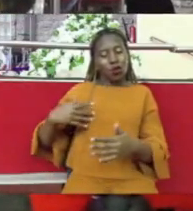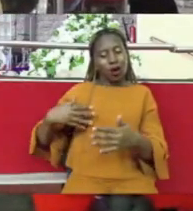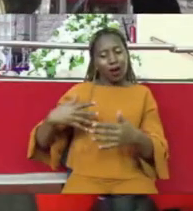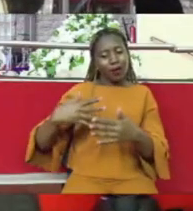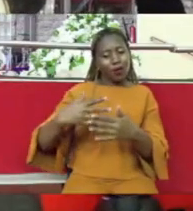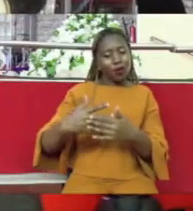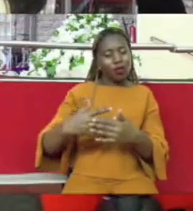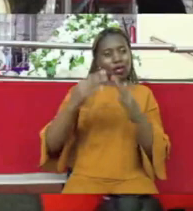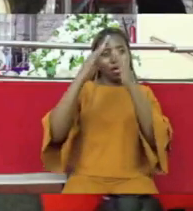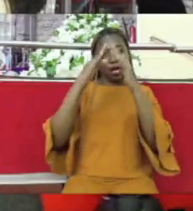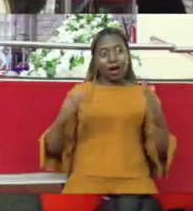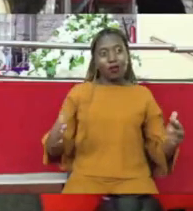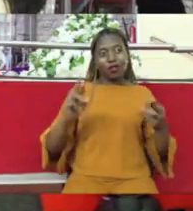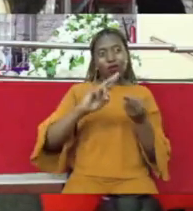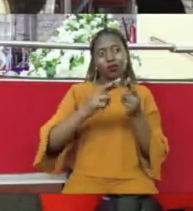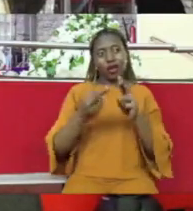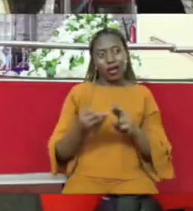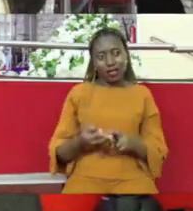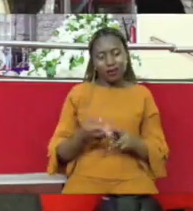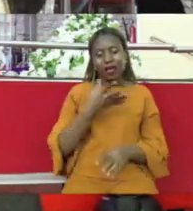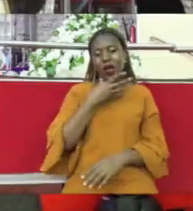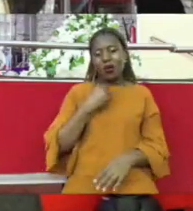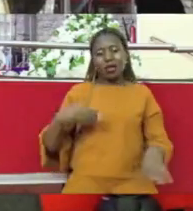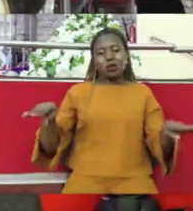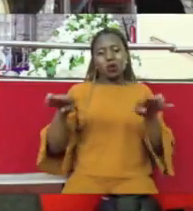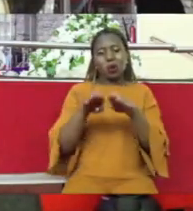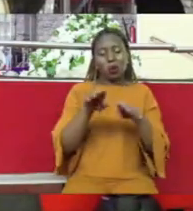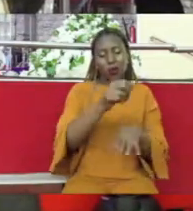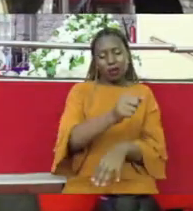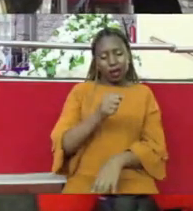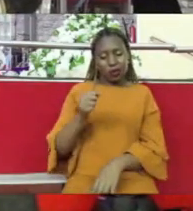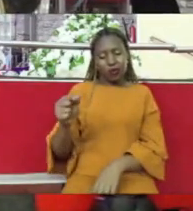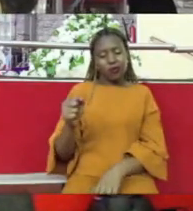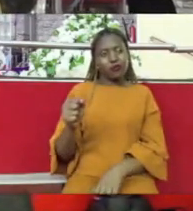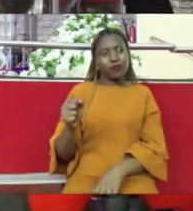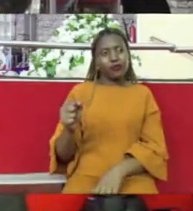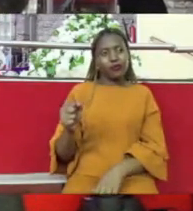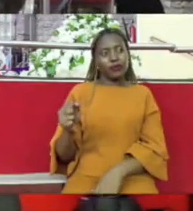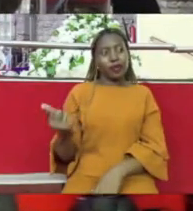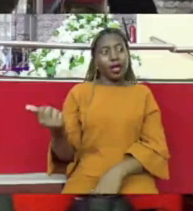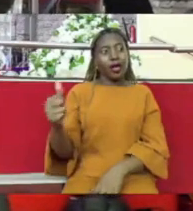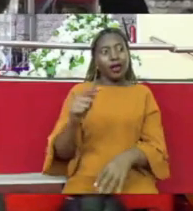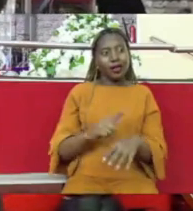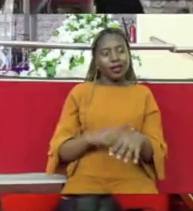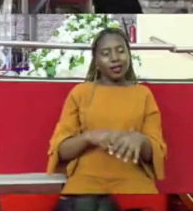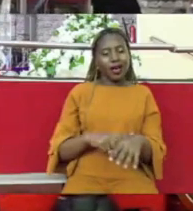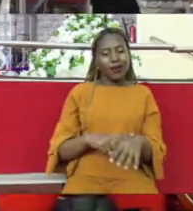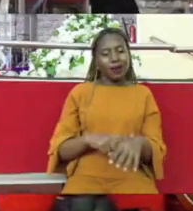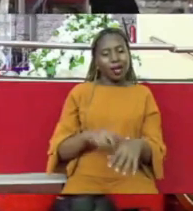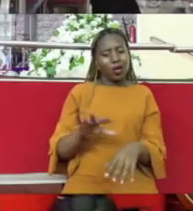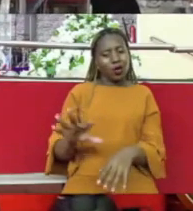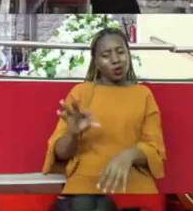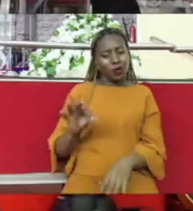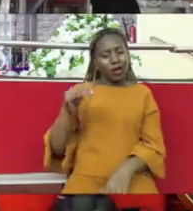close the door. Kwamba kila wakati unaenda kwa familia za jamaa wanataka kufunga milango. Any time you pick your call, a call you want to call